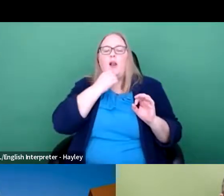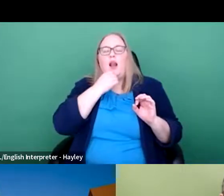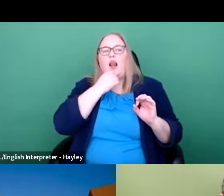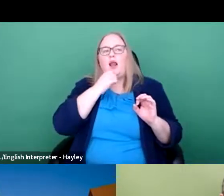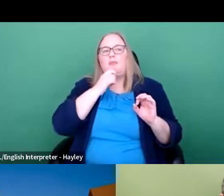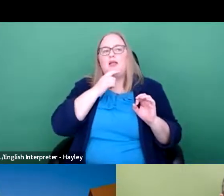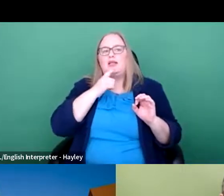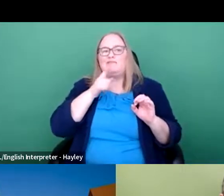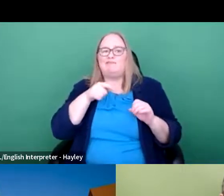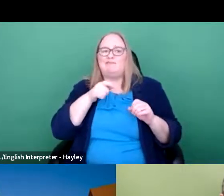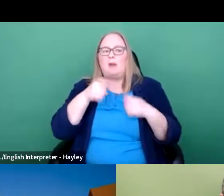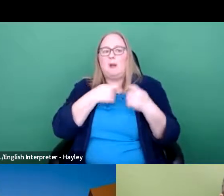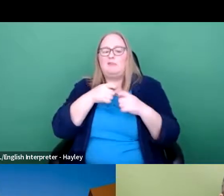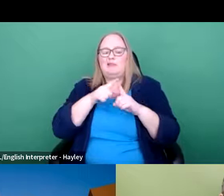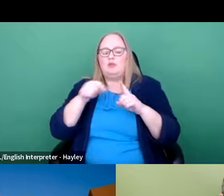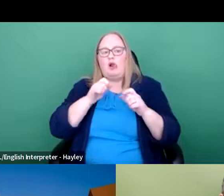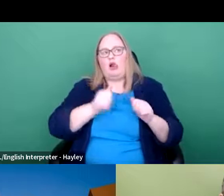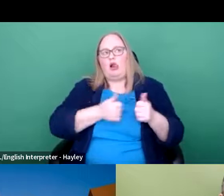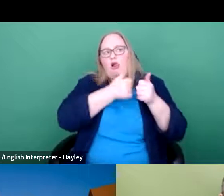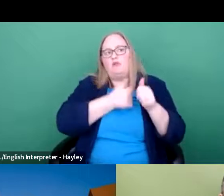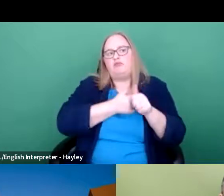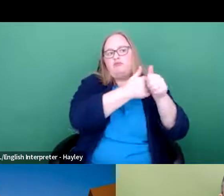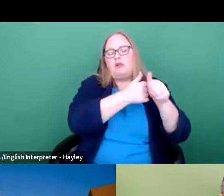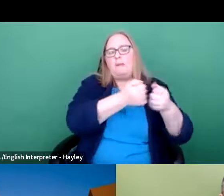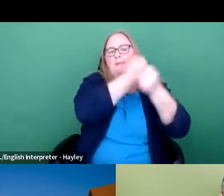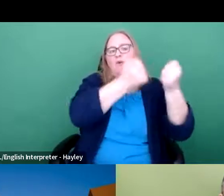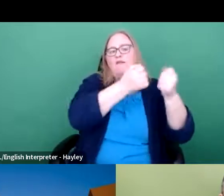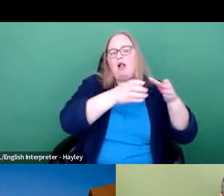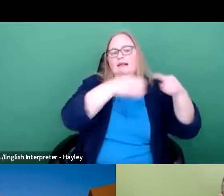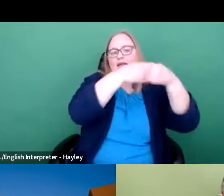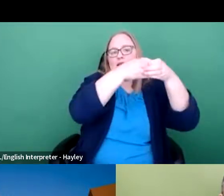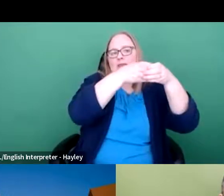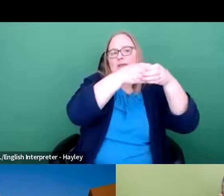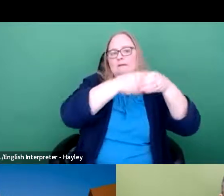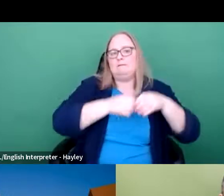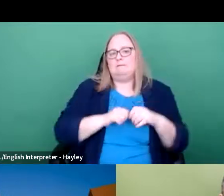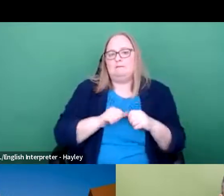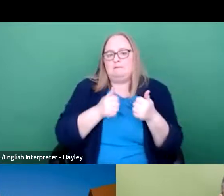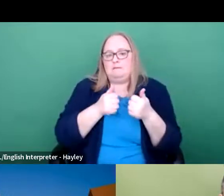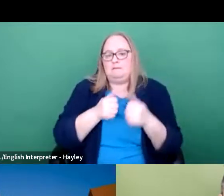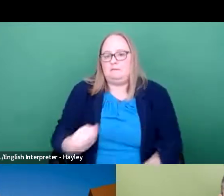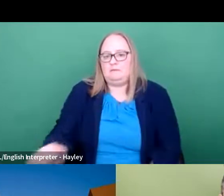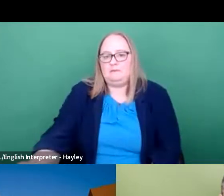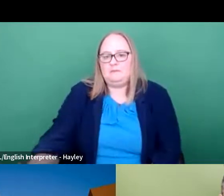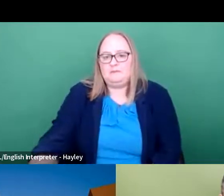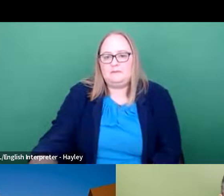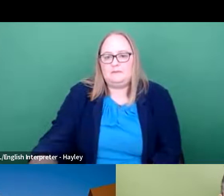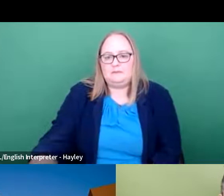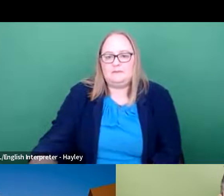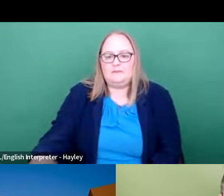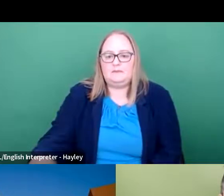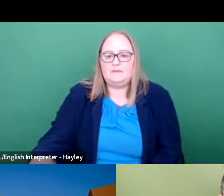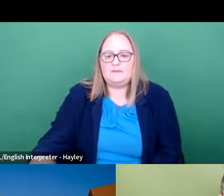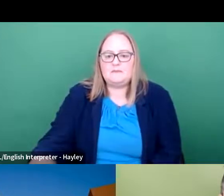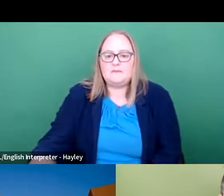I think that's a little bit of an answer to your question. And then I'll finish to see if there's questions from other people who are watching. What with the